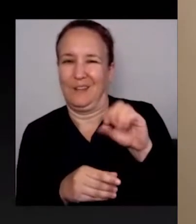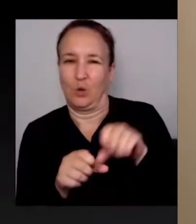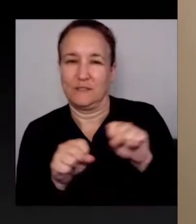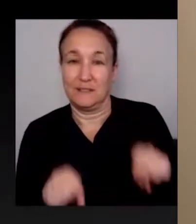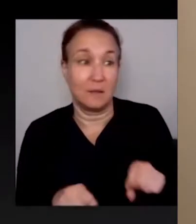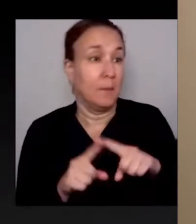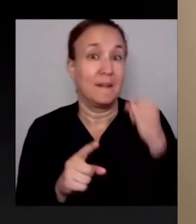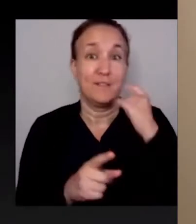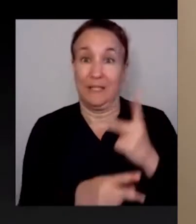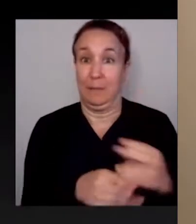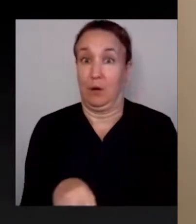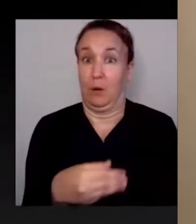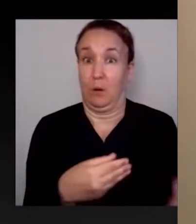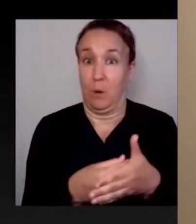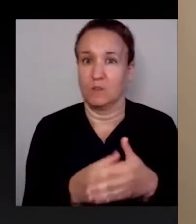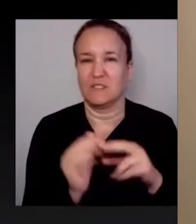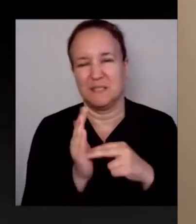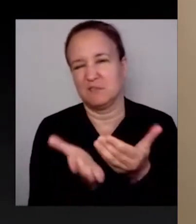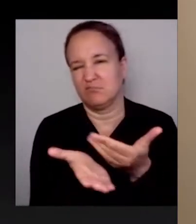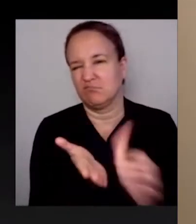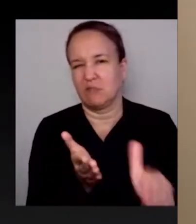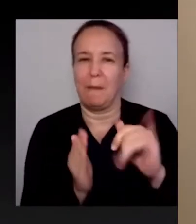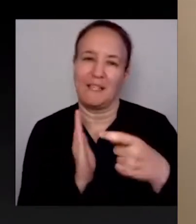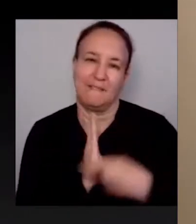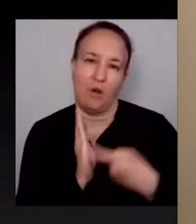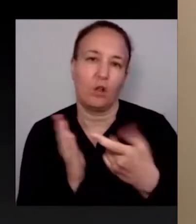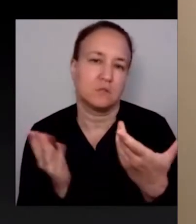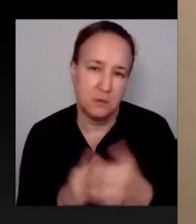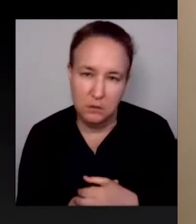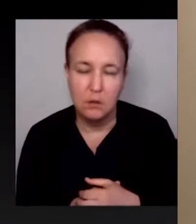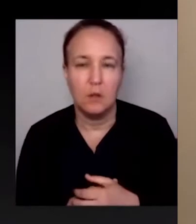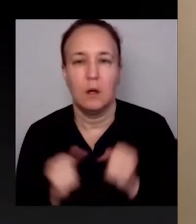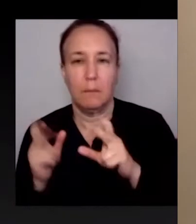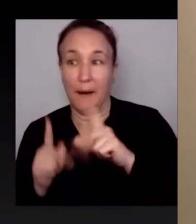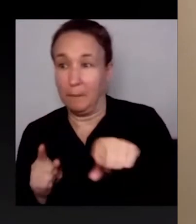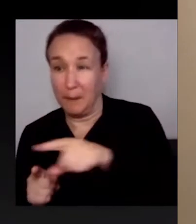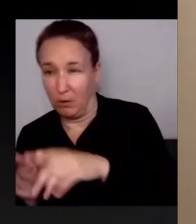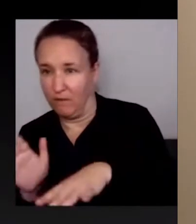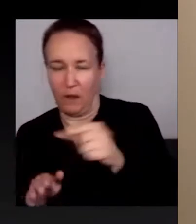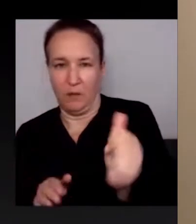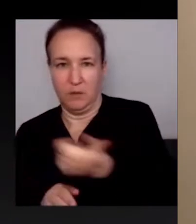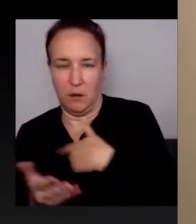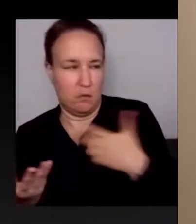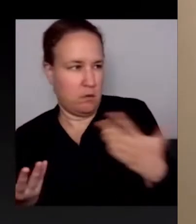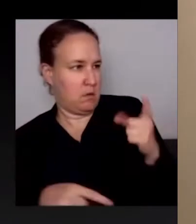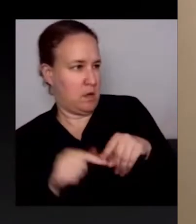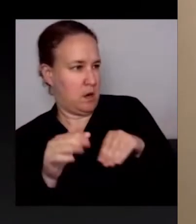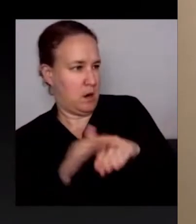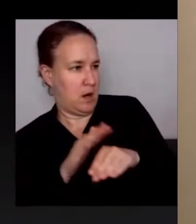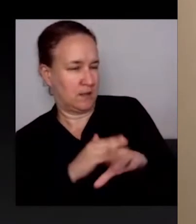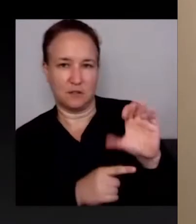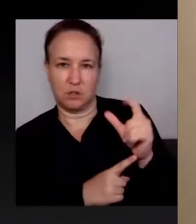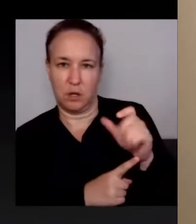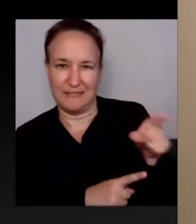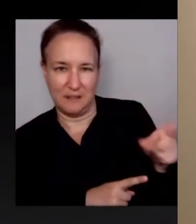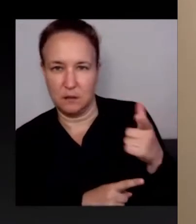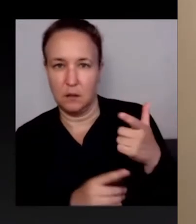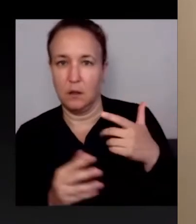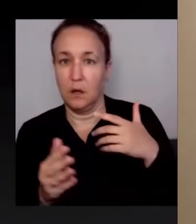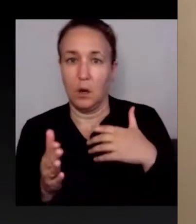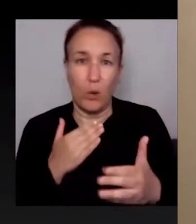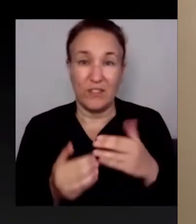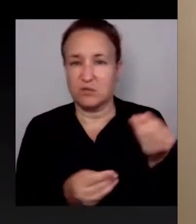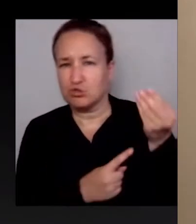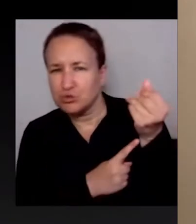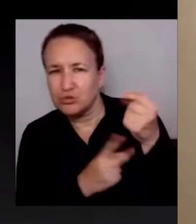you have exclusion by default. And many people will find themselves unable to access your content, whether it's just too costly or time